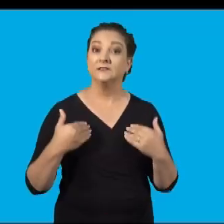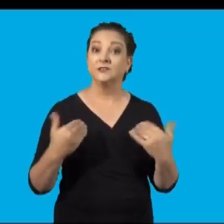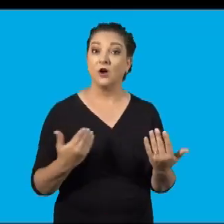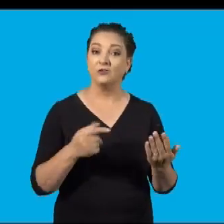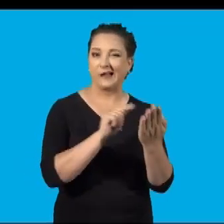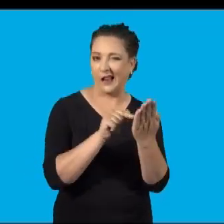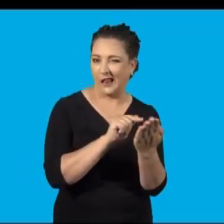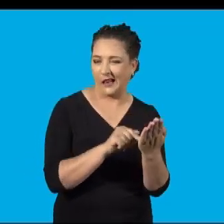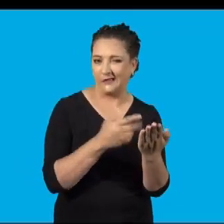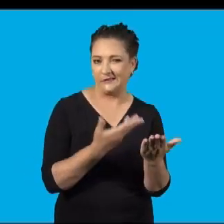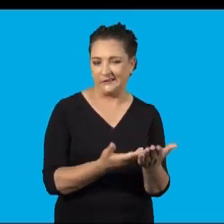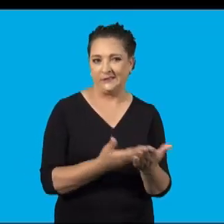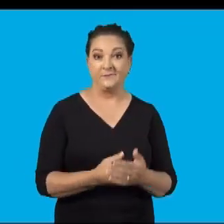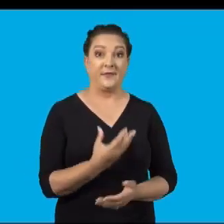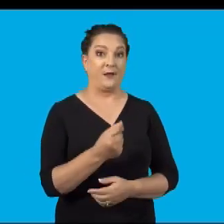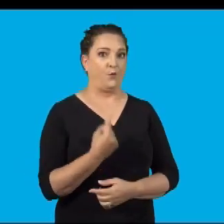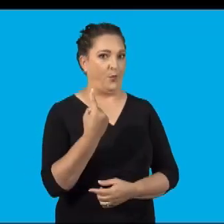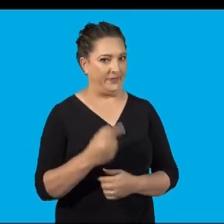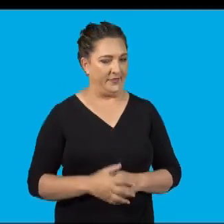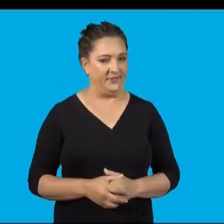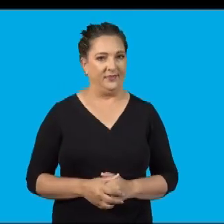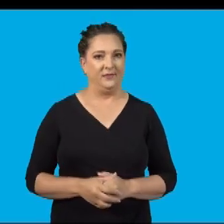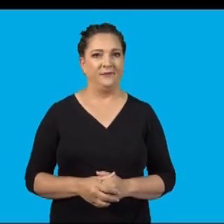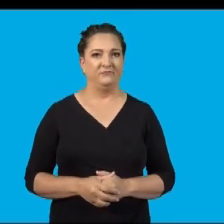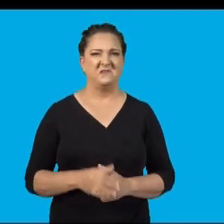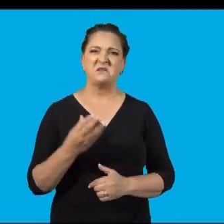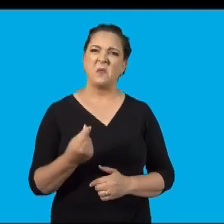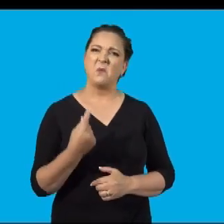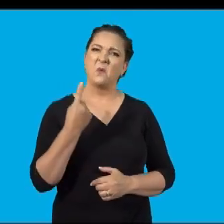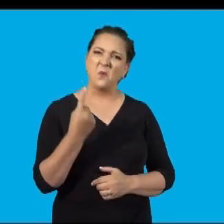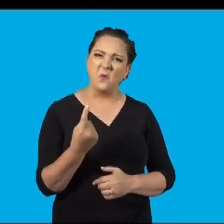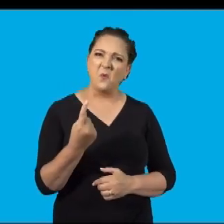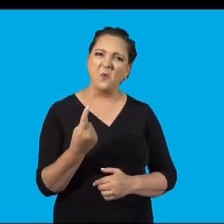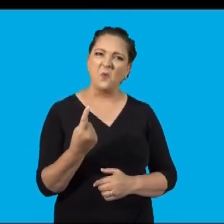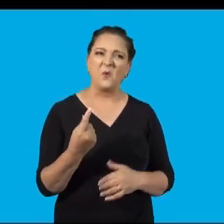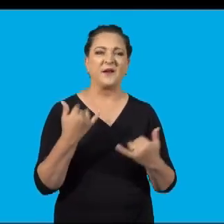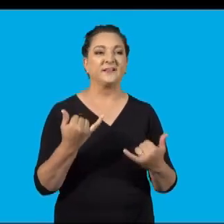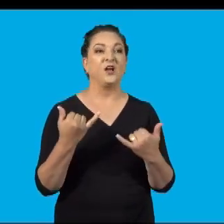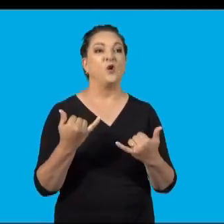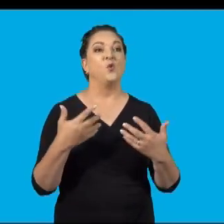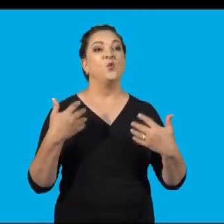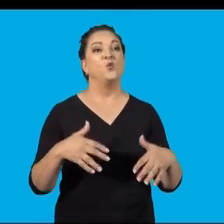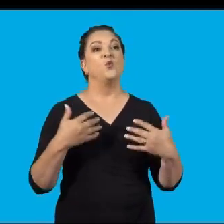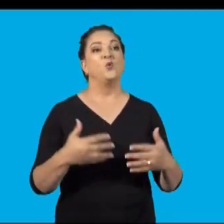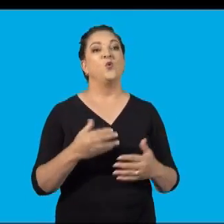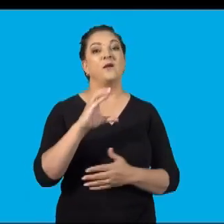Let's start with calculating number 1. Number 1 is the carrying value.